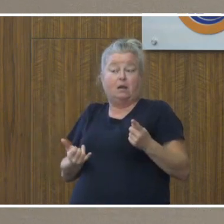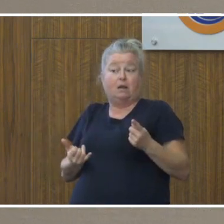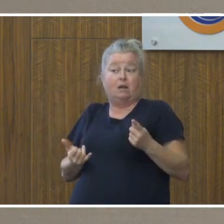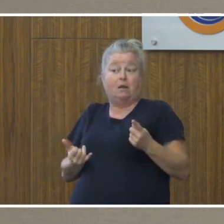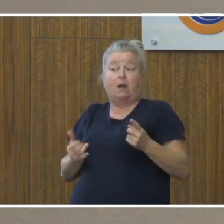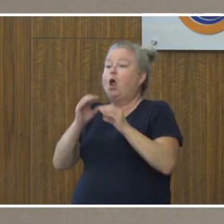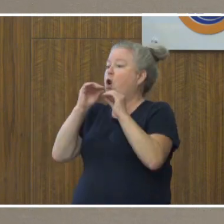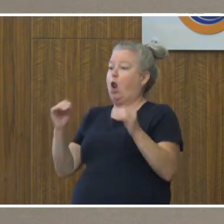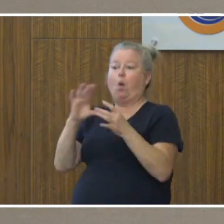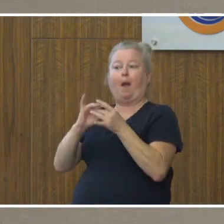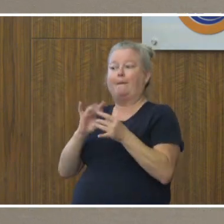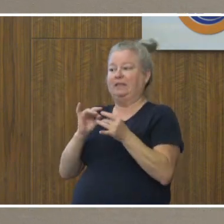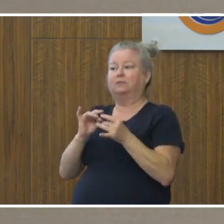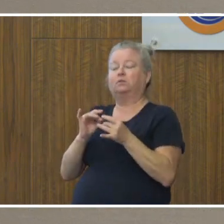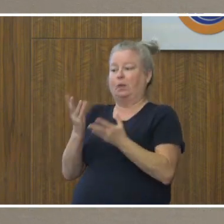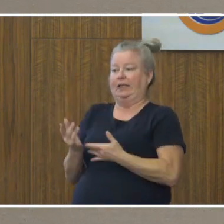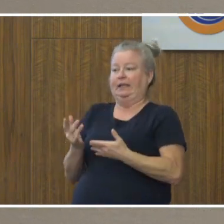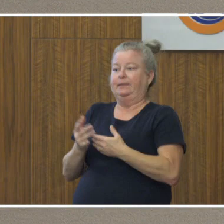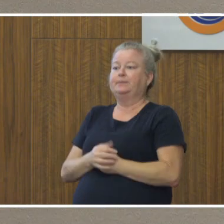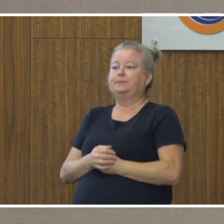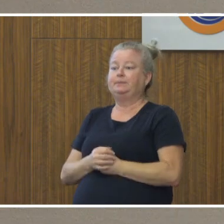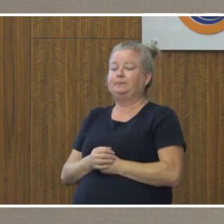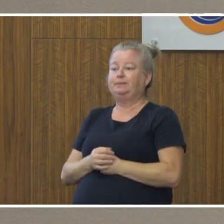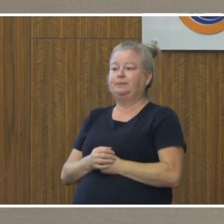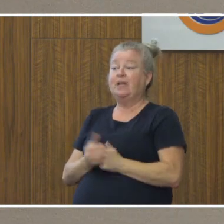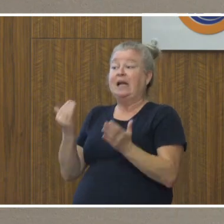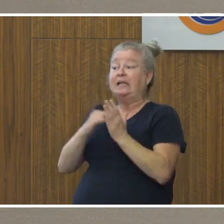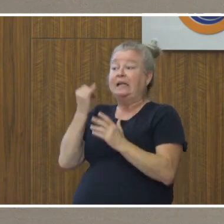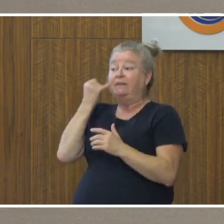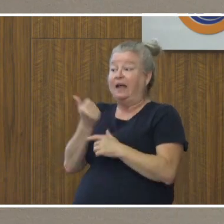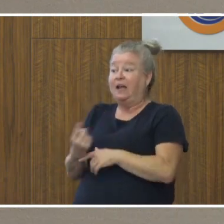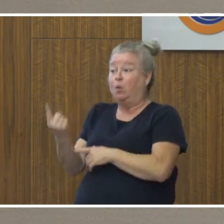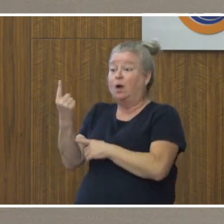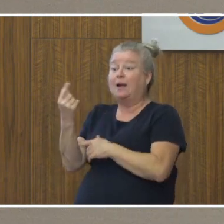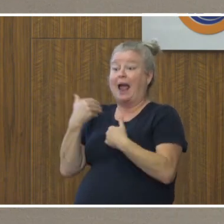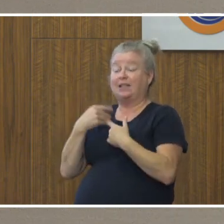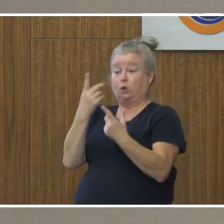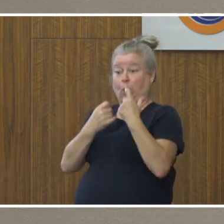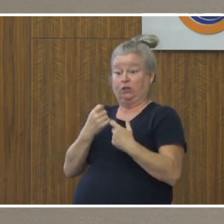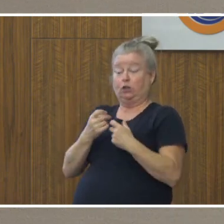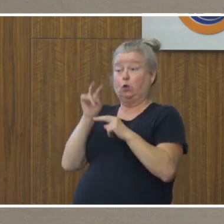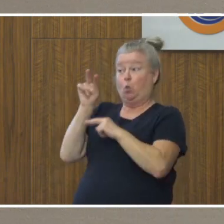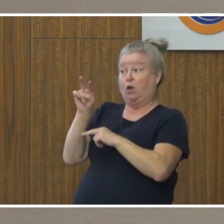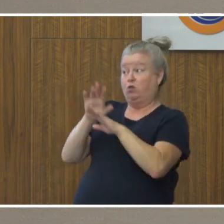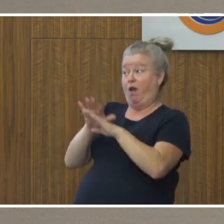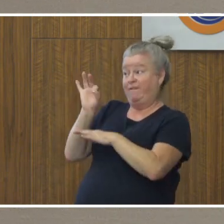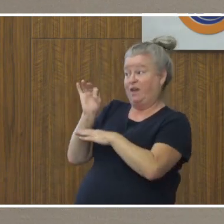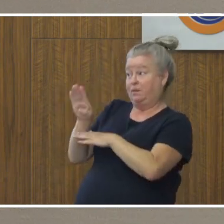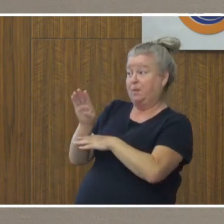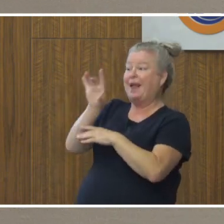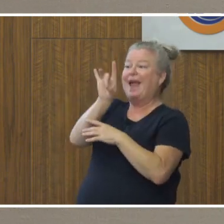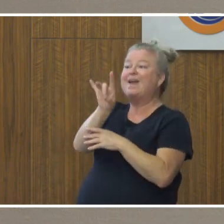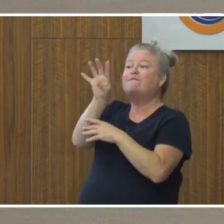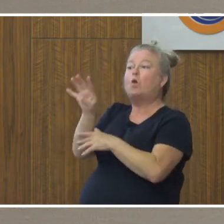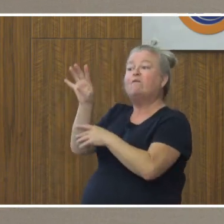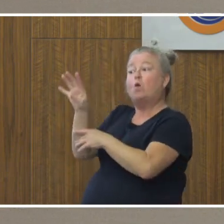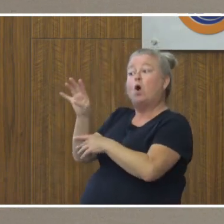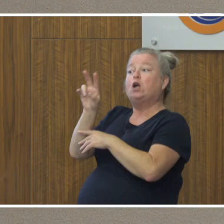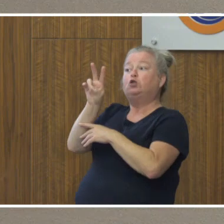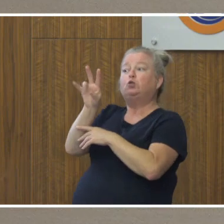We have no comments in queue. And again, if anybody has a question that was watching us on Facebook, it's